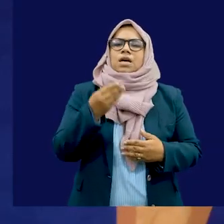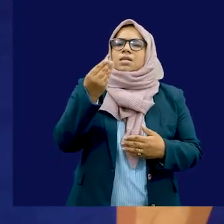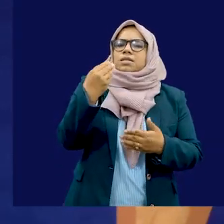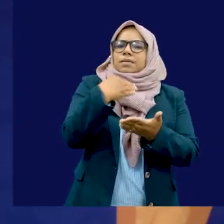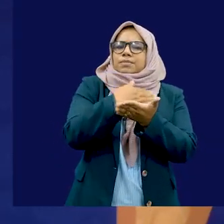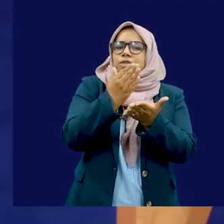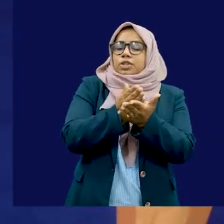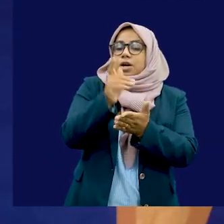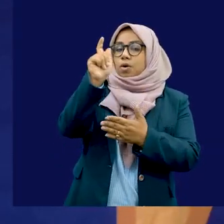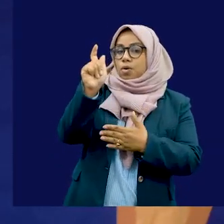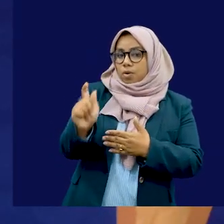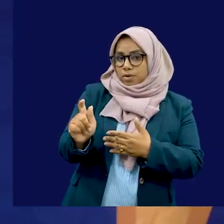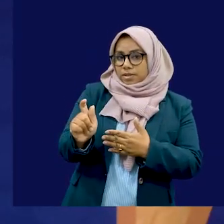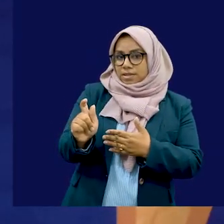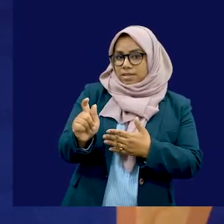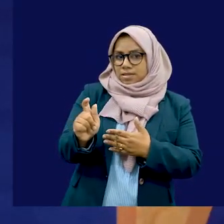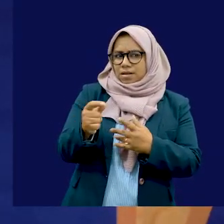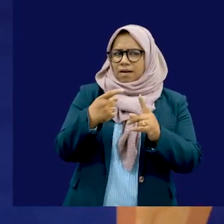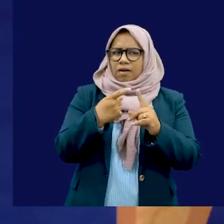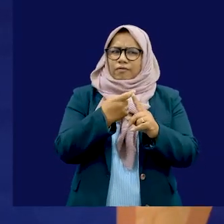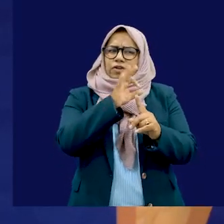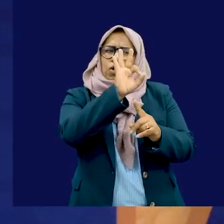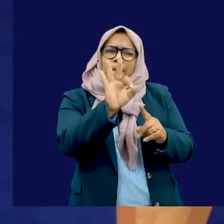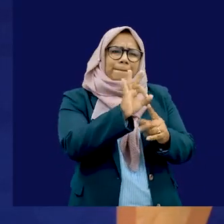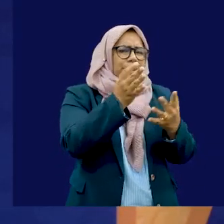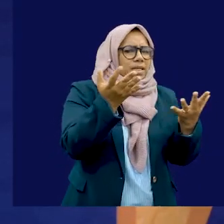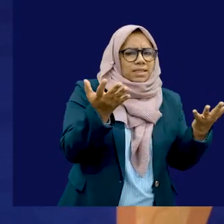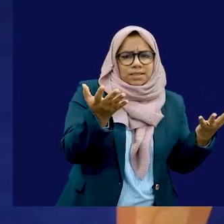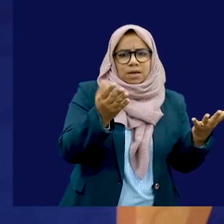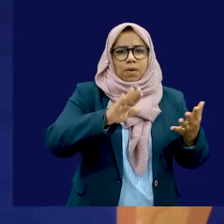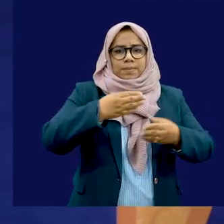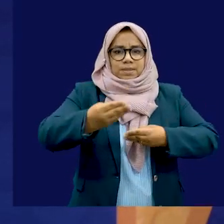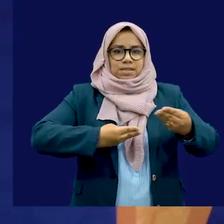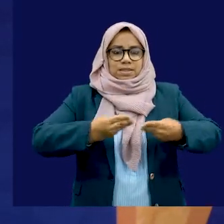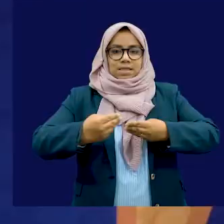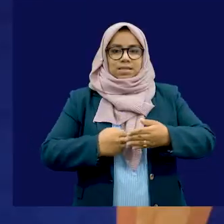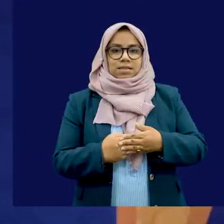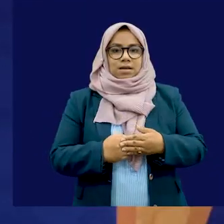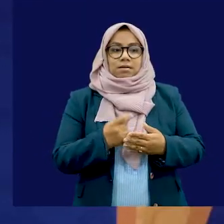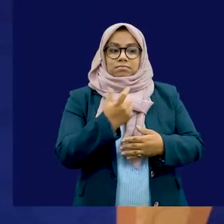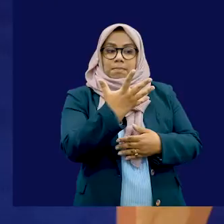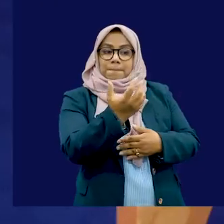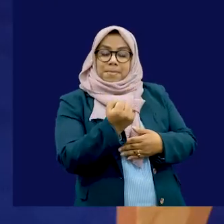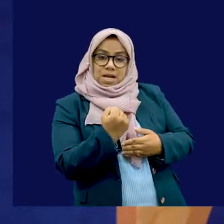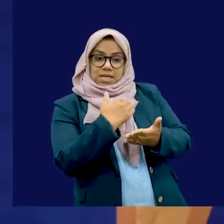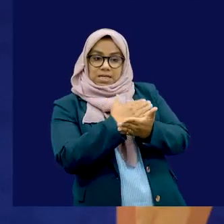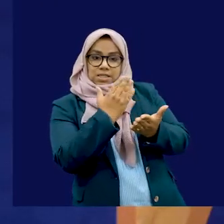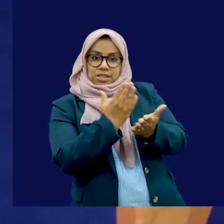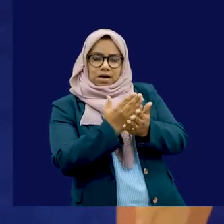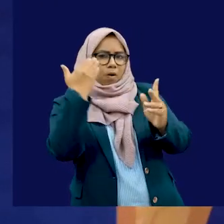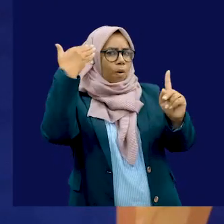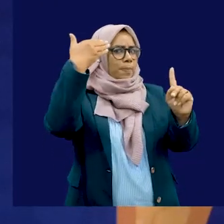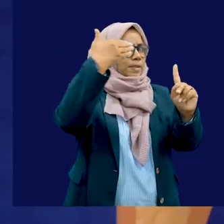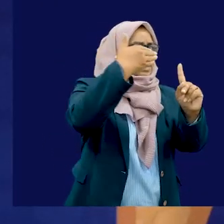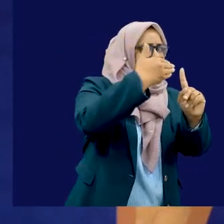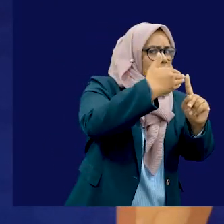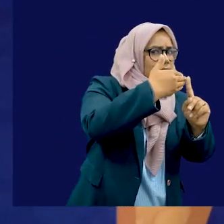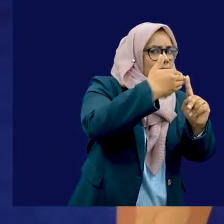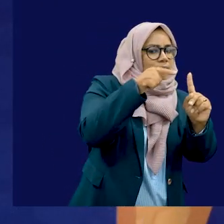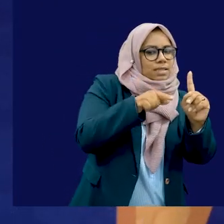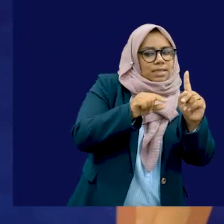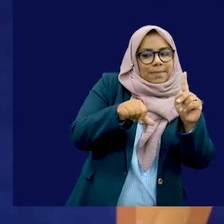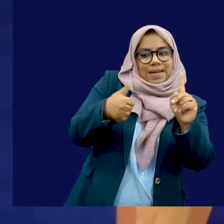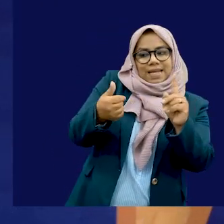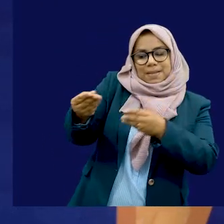Some shareholders of a company or a business buy shares with the aim of trading